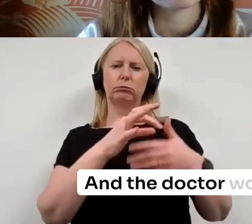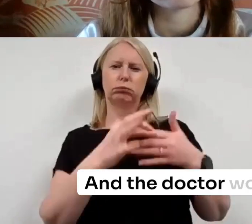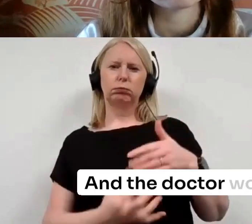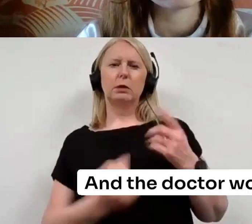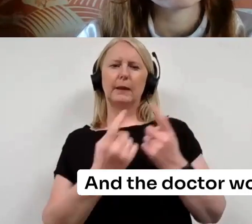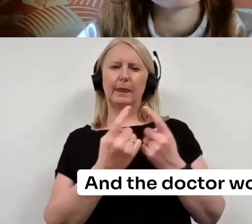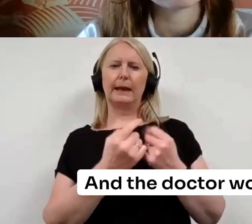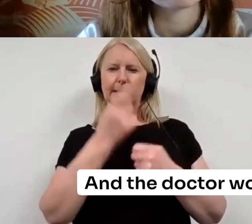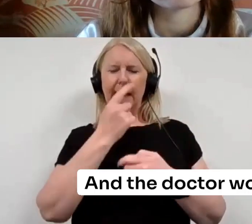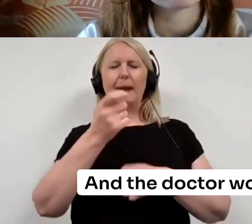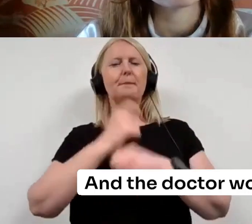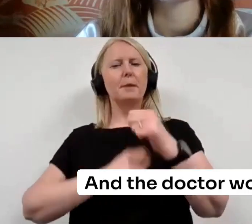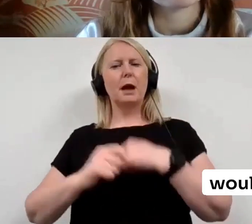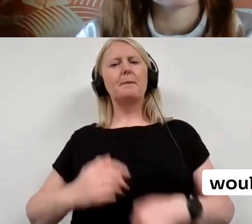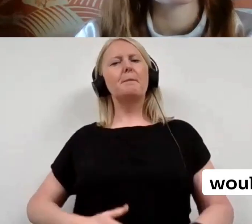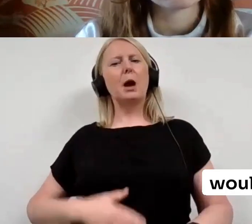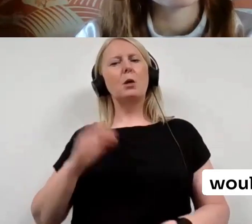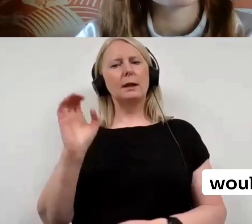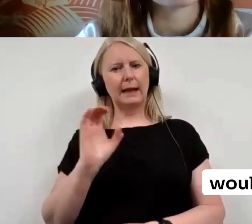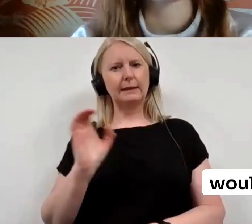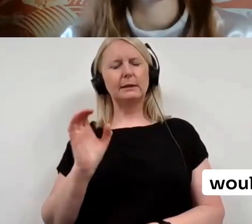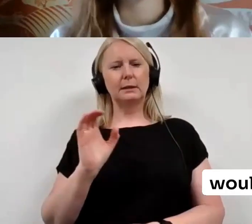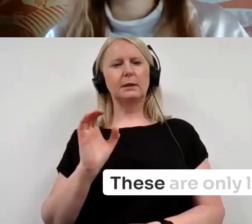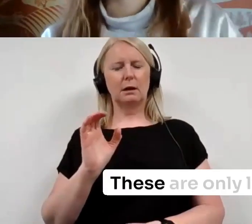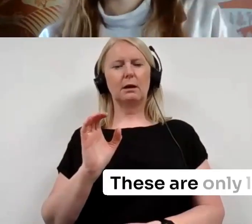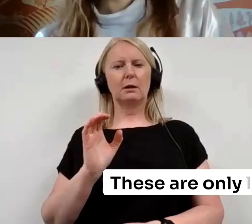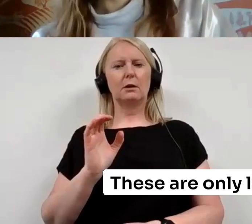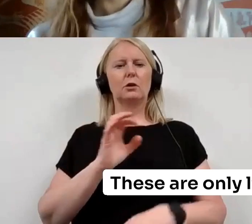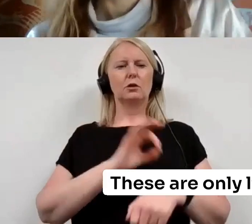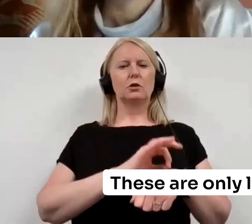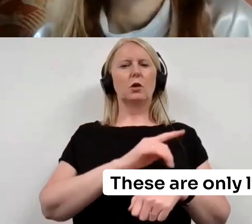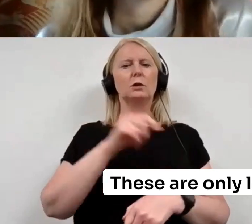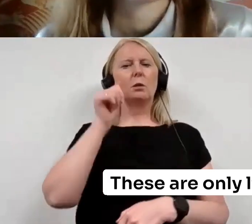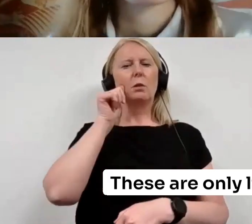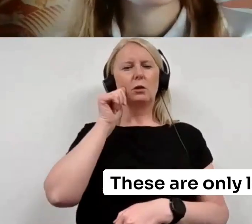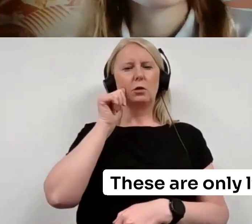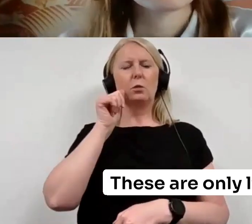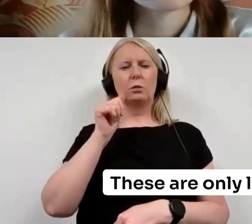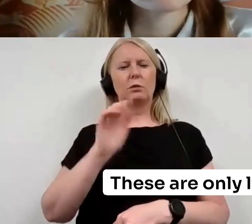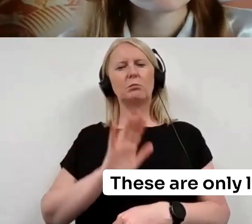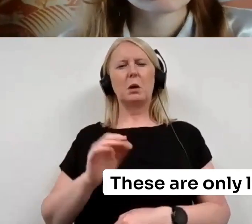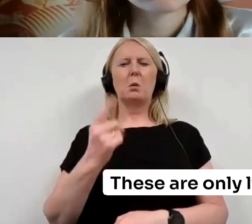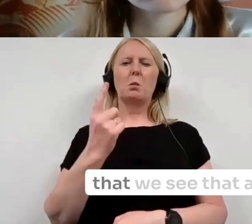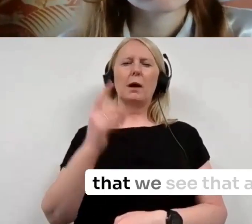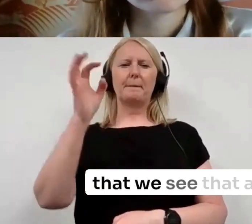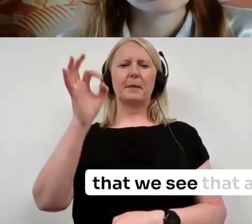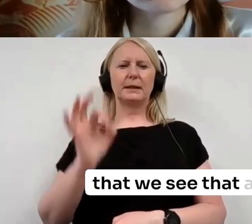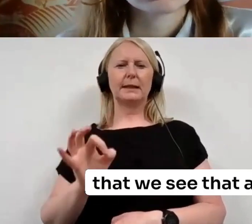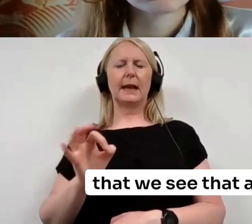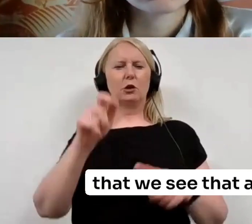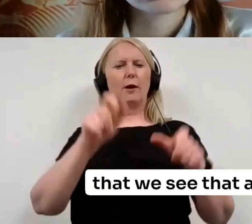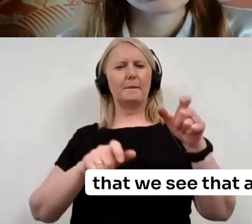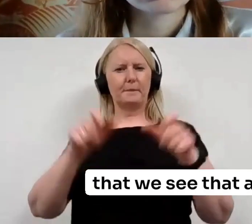and the doctor would know about that. But it would be unusual. These are only like 1% of the population that we see